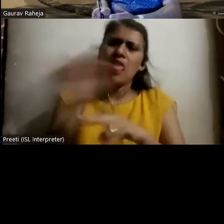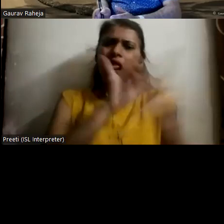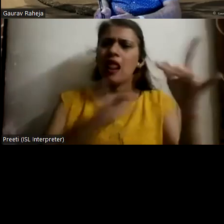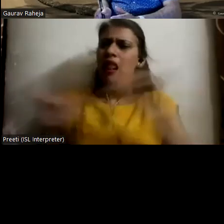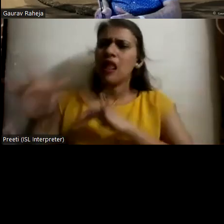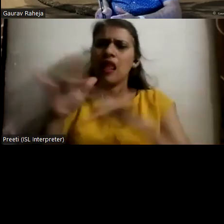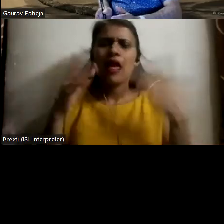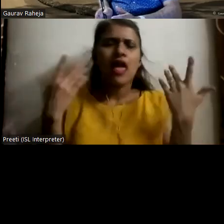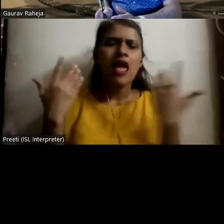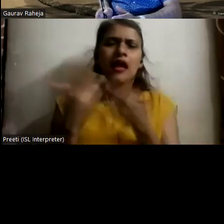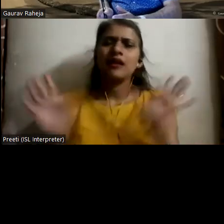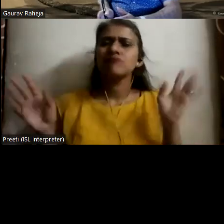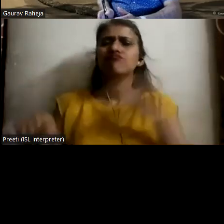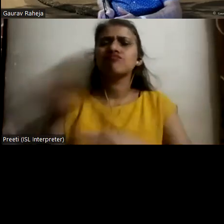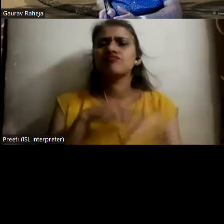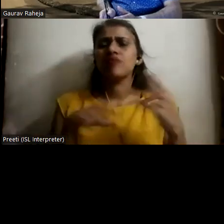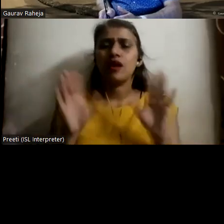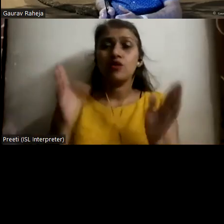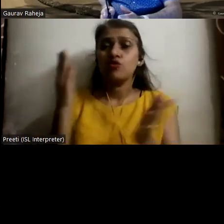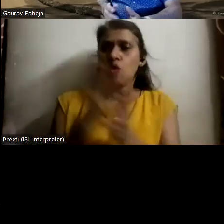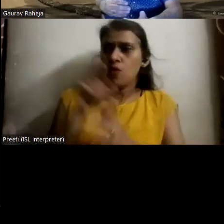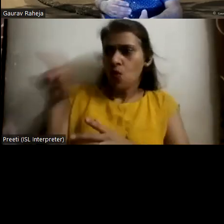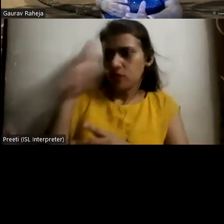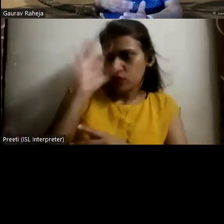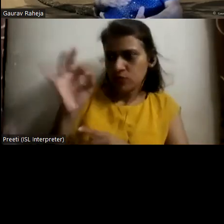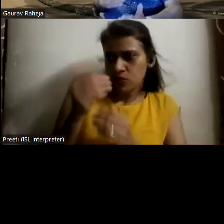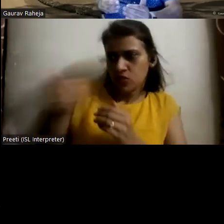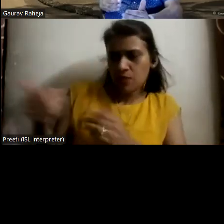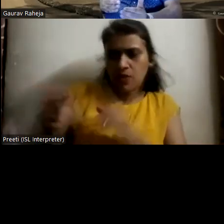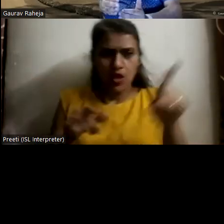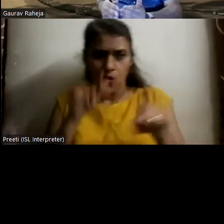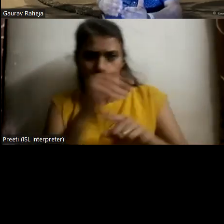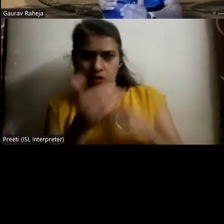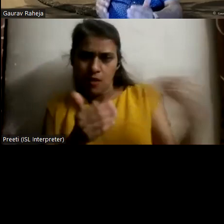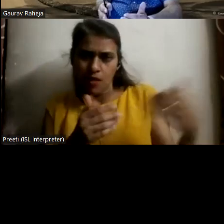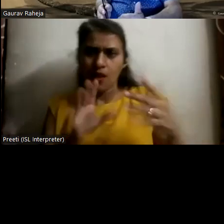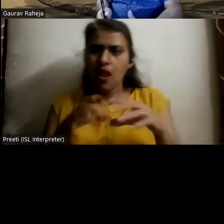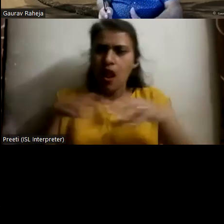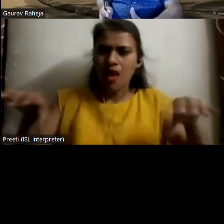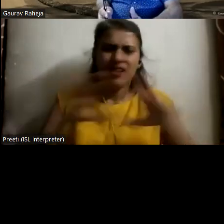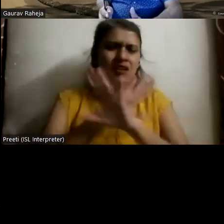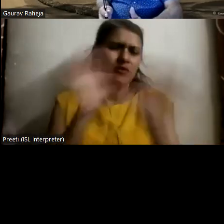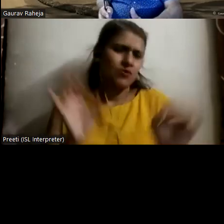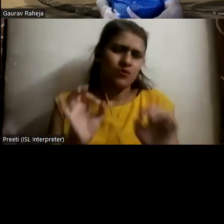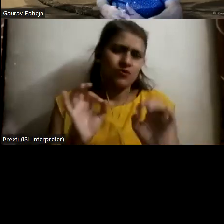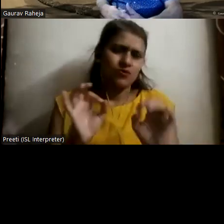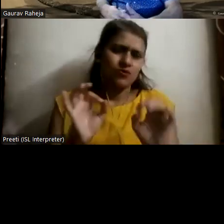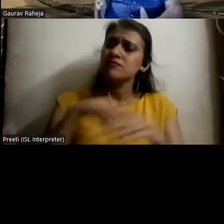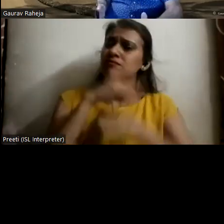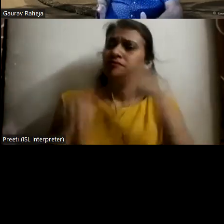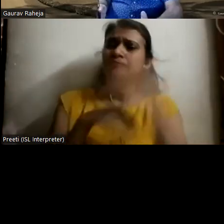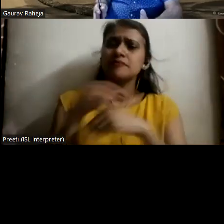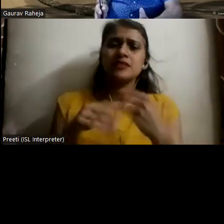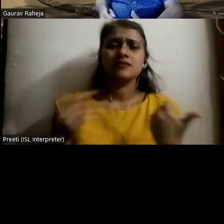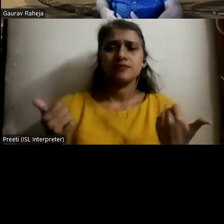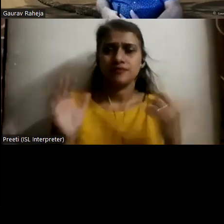can go, right? So these are 4 levels of stages of inclusion. And I